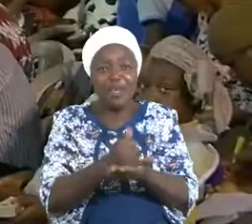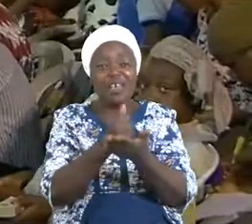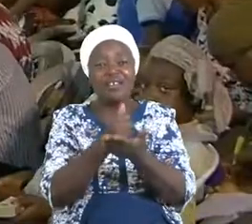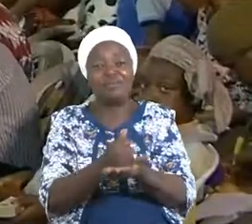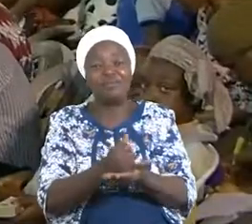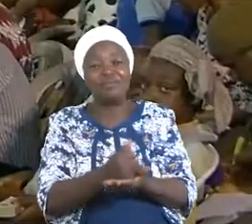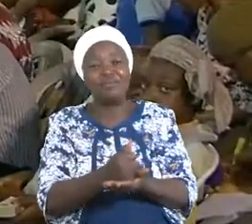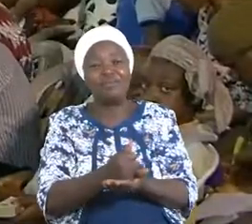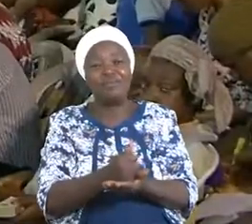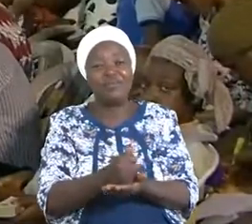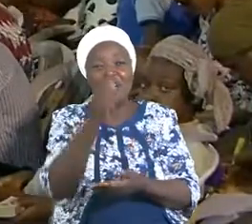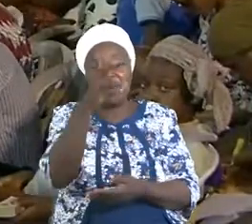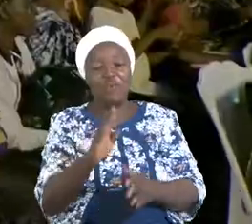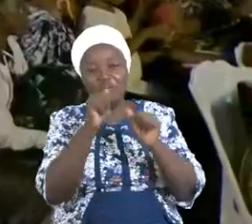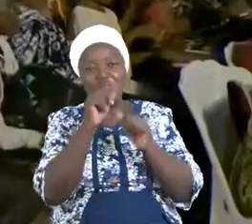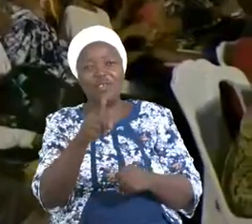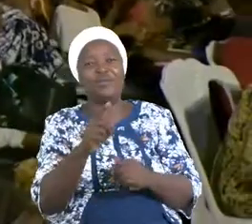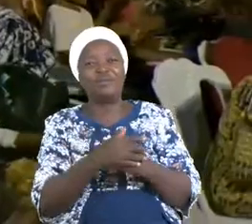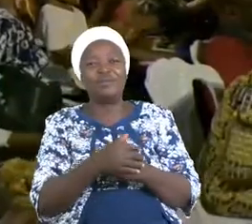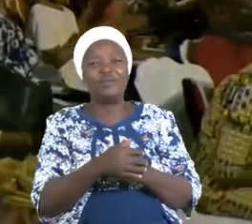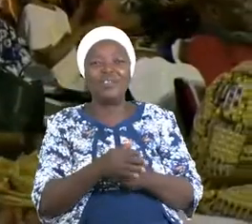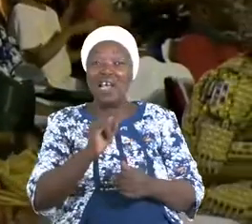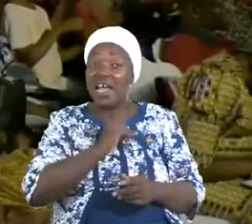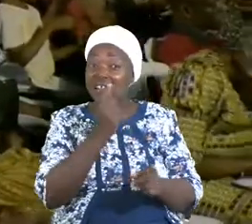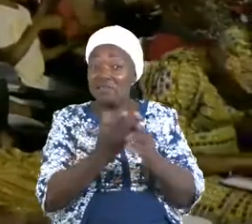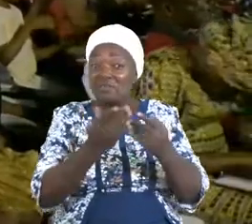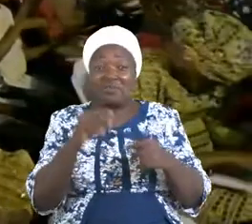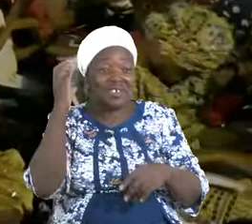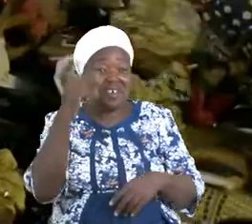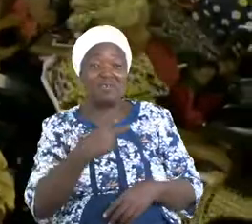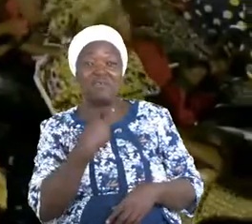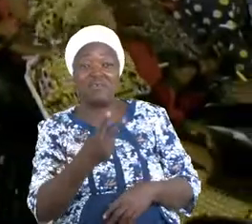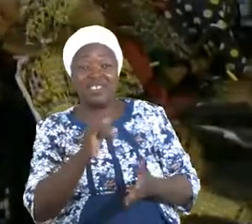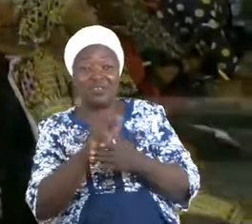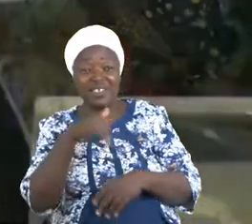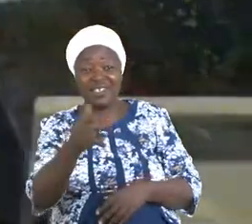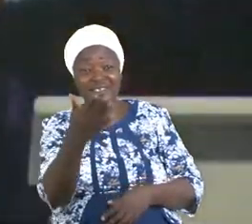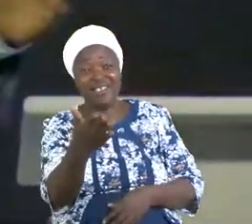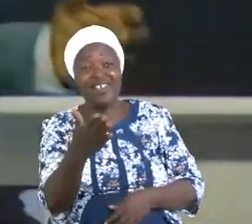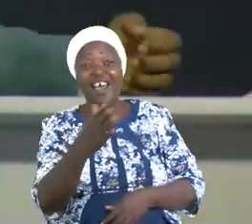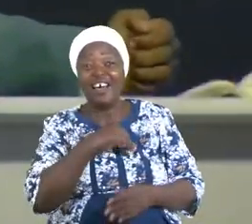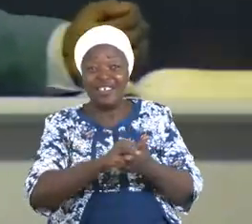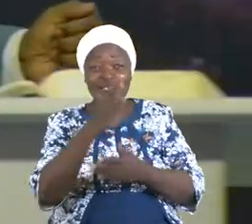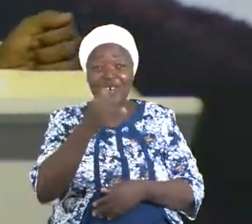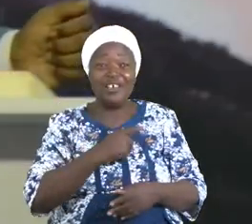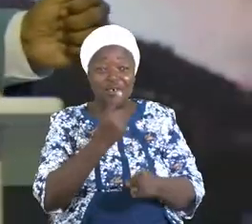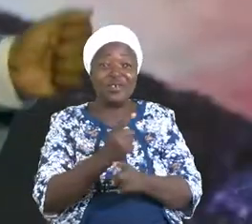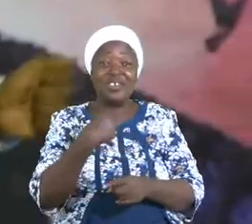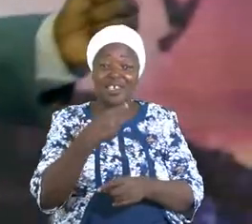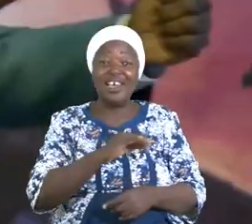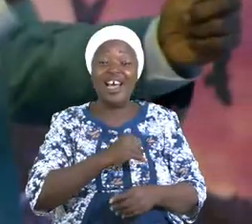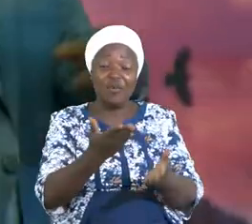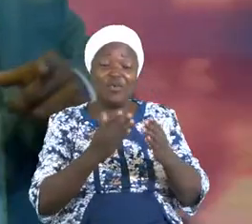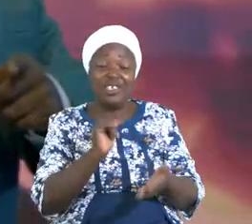God bless you. I just wanted to hear your voice, that you're still there. That's why I normally want an